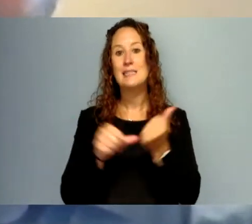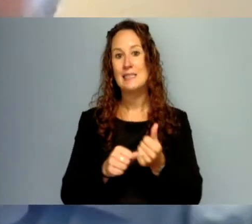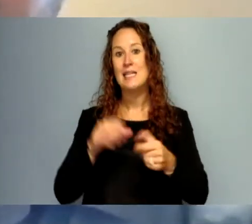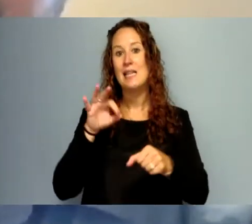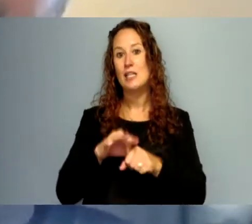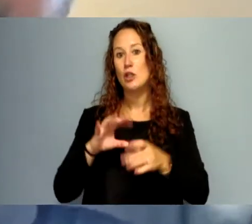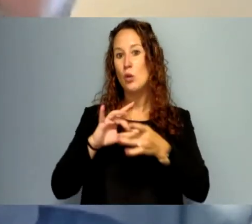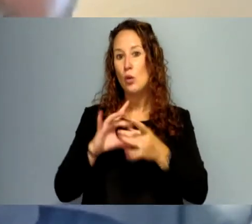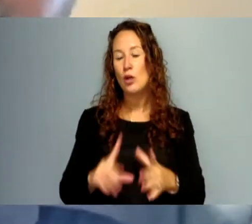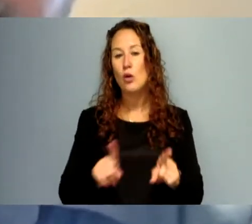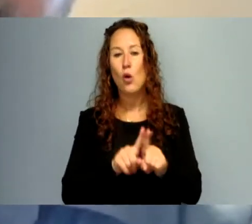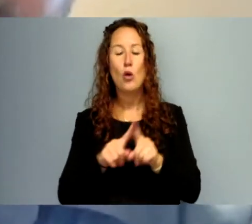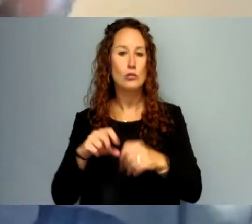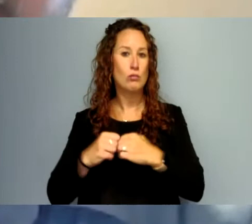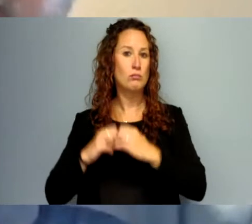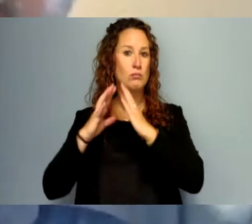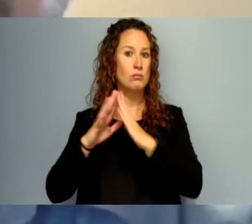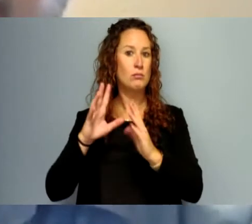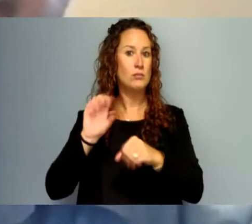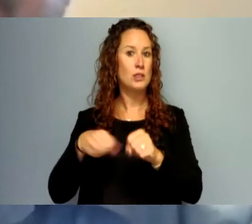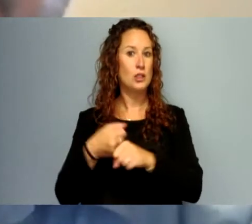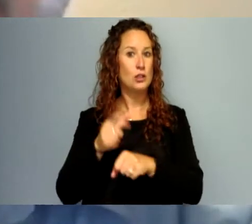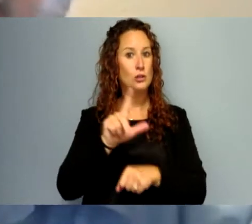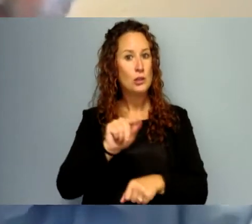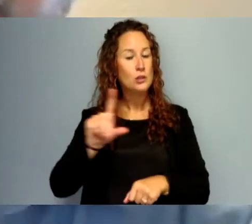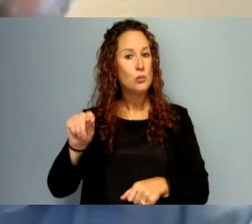was also made in 2020. This was made to help